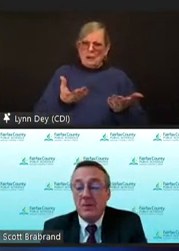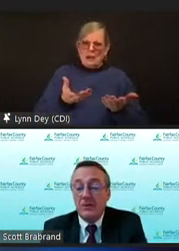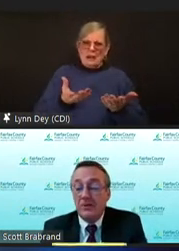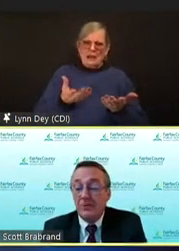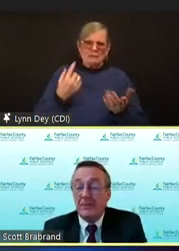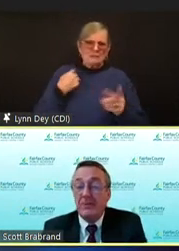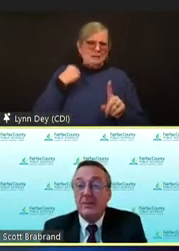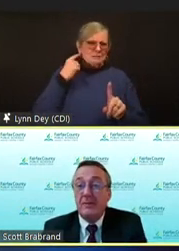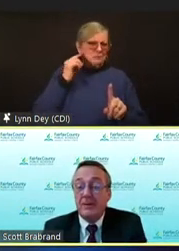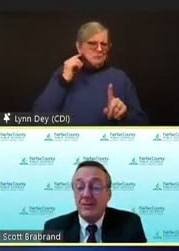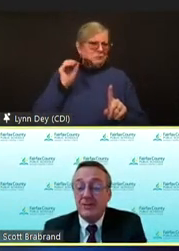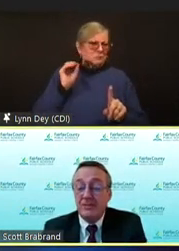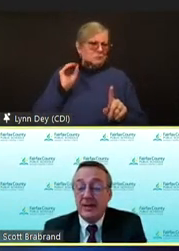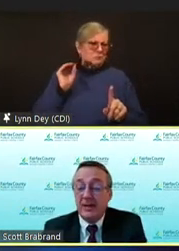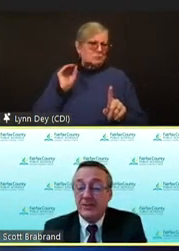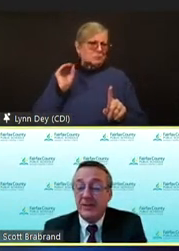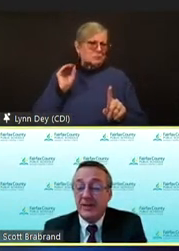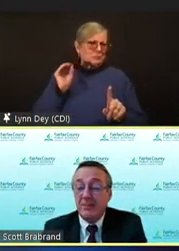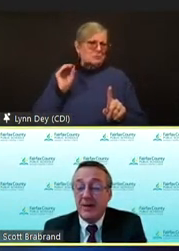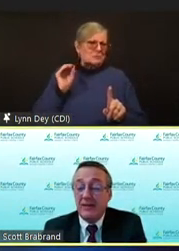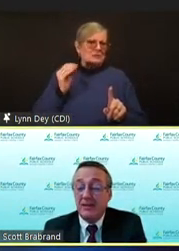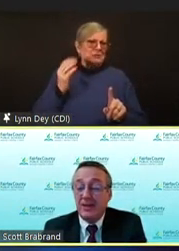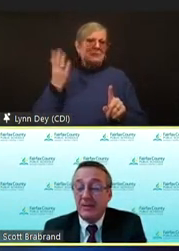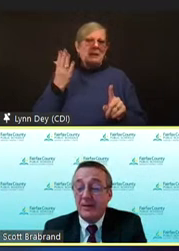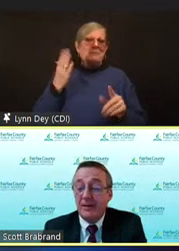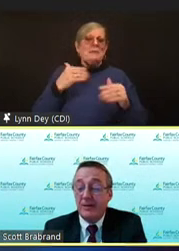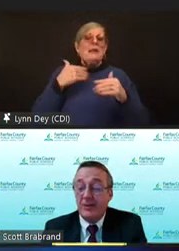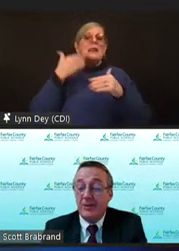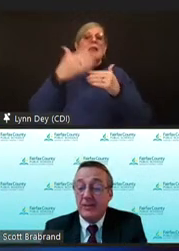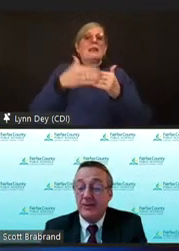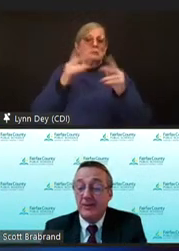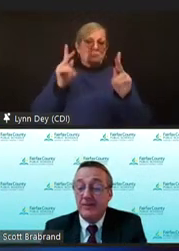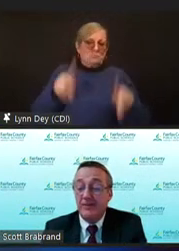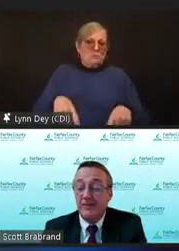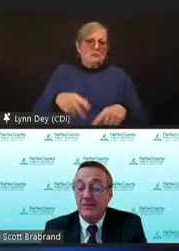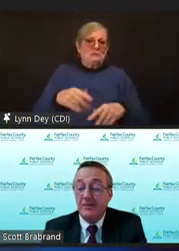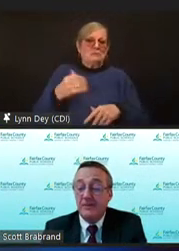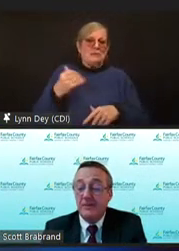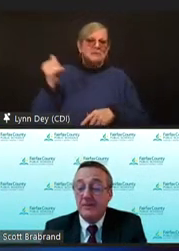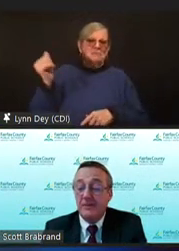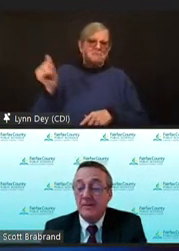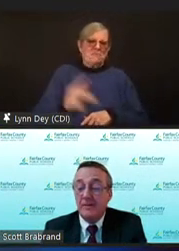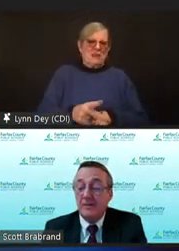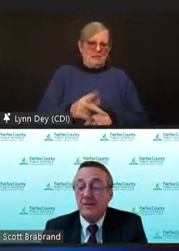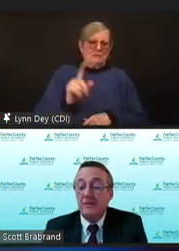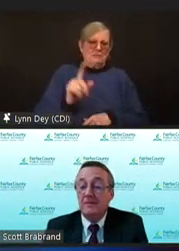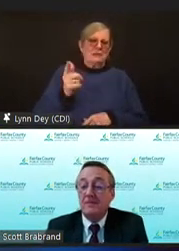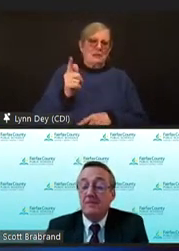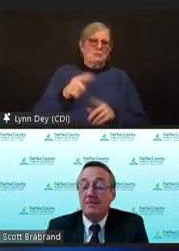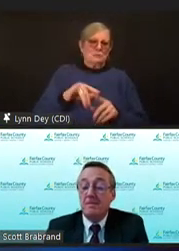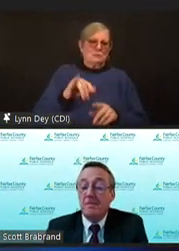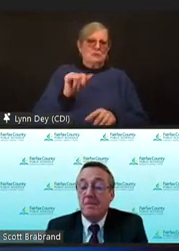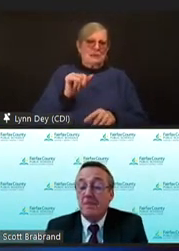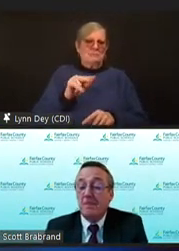we may have. Is there maybe somebody else, and we can come back to Jamie. Yes, I was just looking to see if we found her. Okay, yes. Why don't we